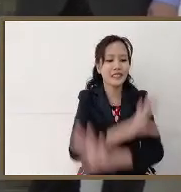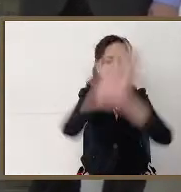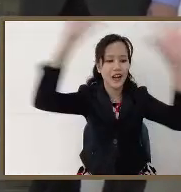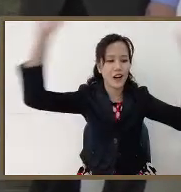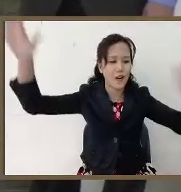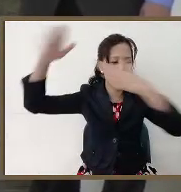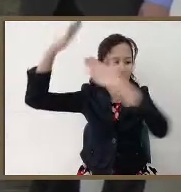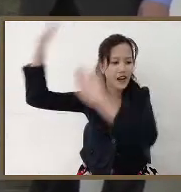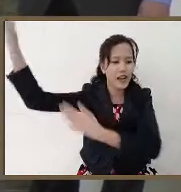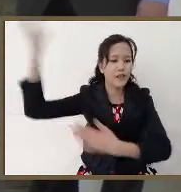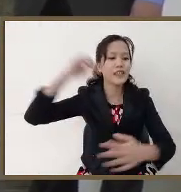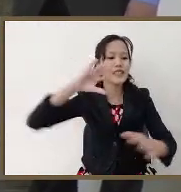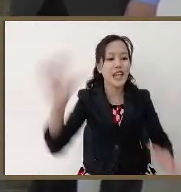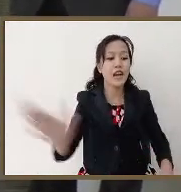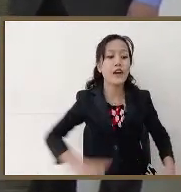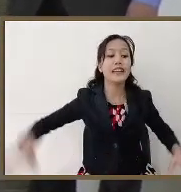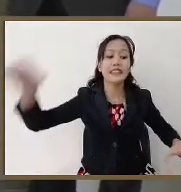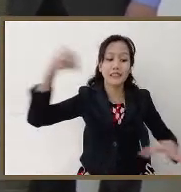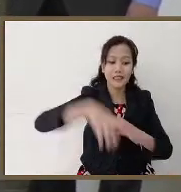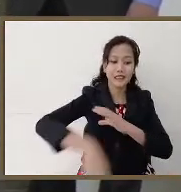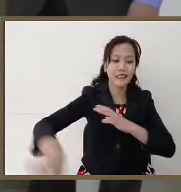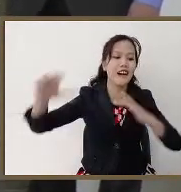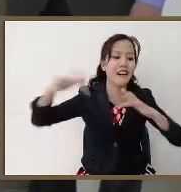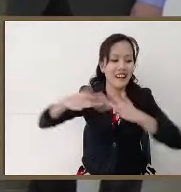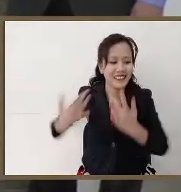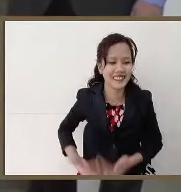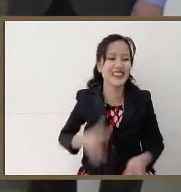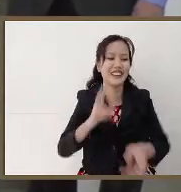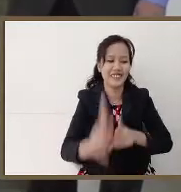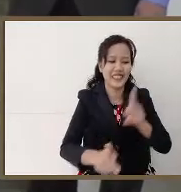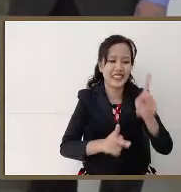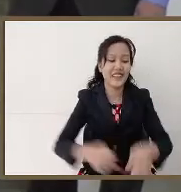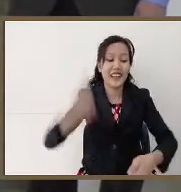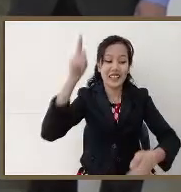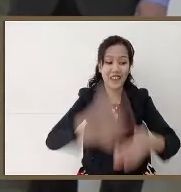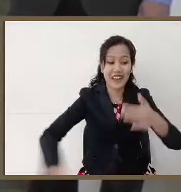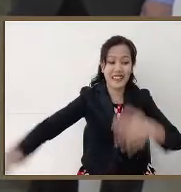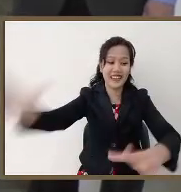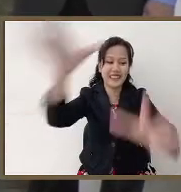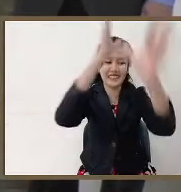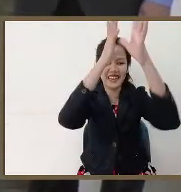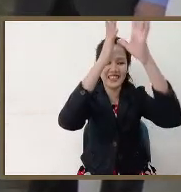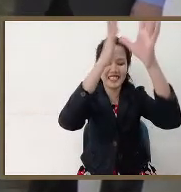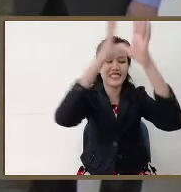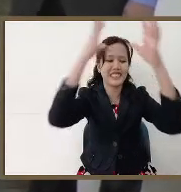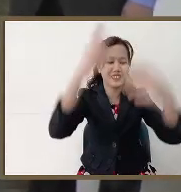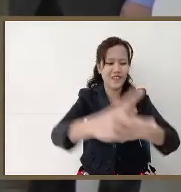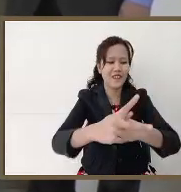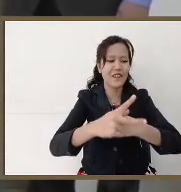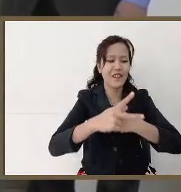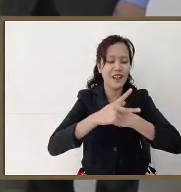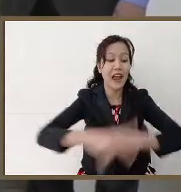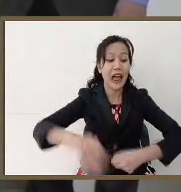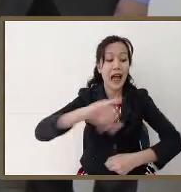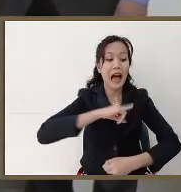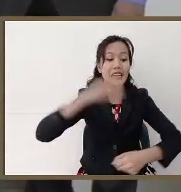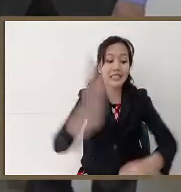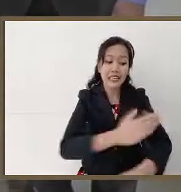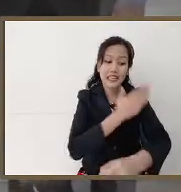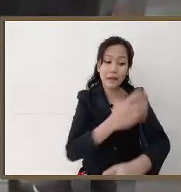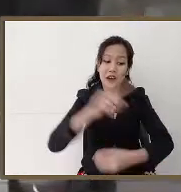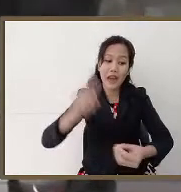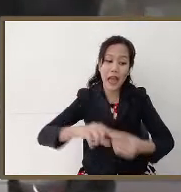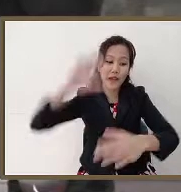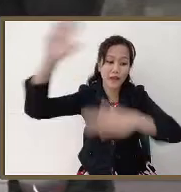bright shore. For it's never entered into the hearts of men what the Father has in store. I could